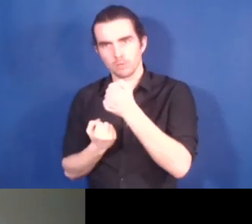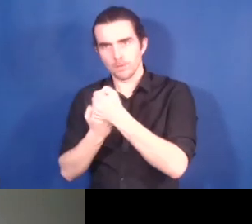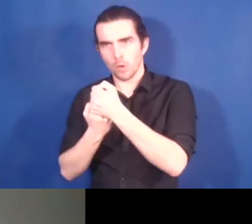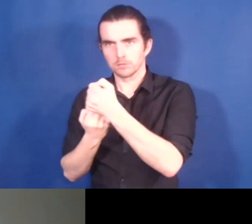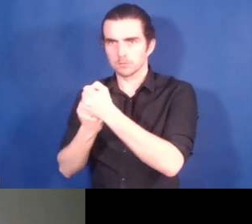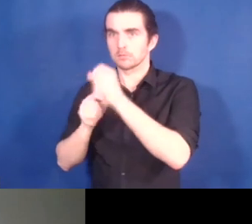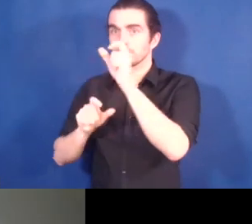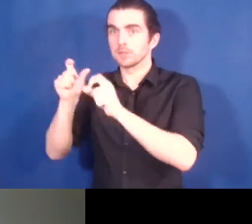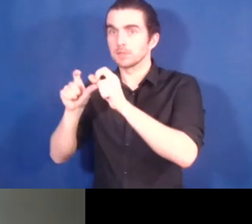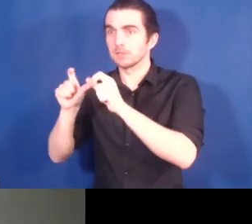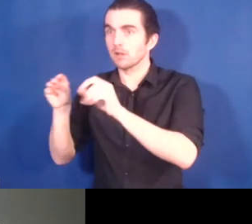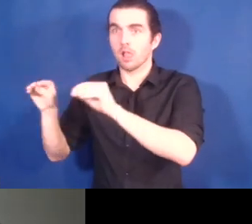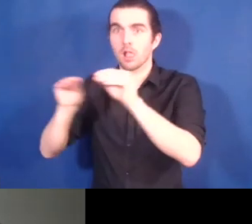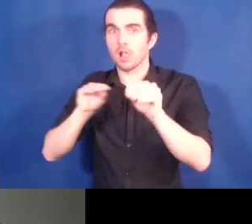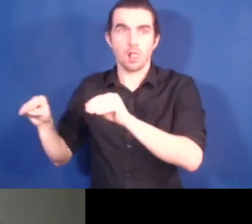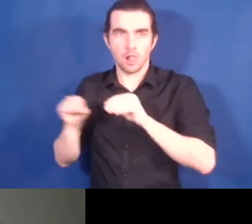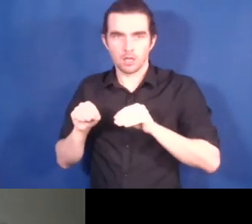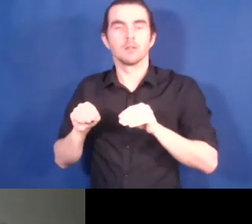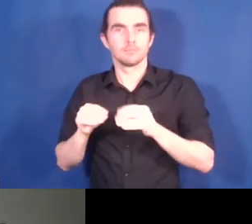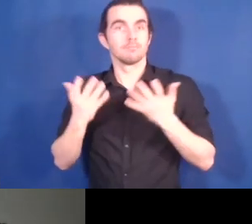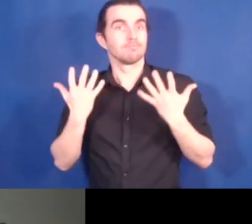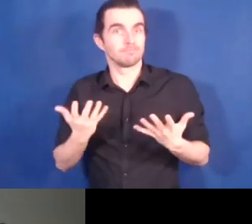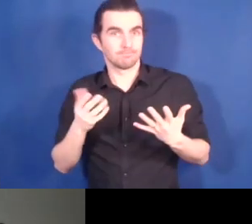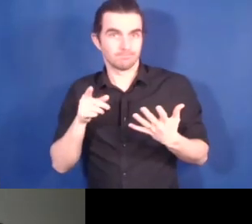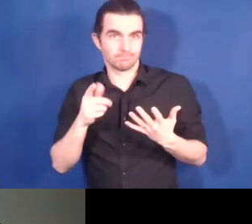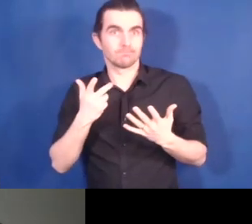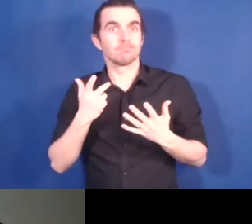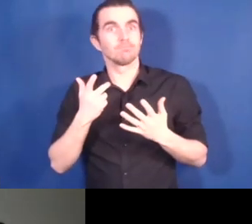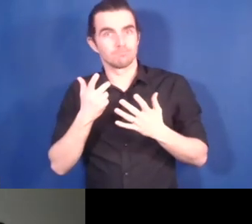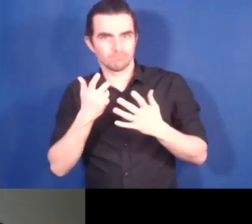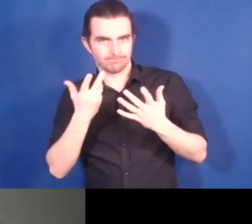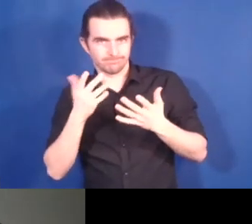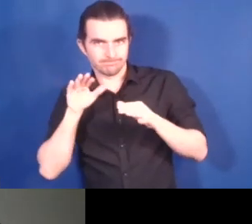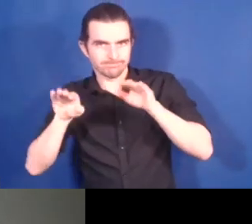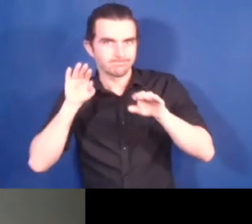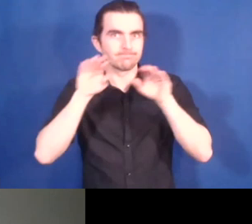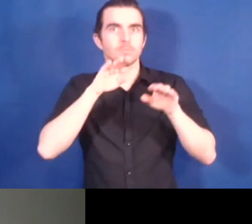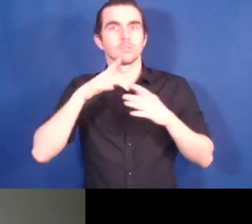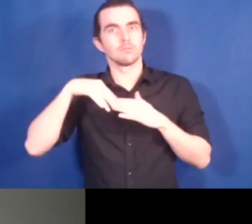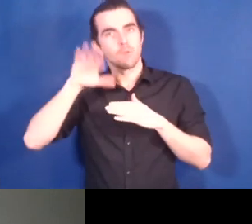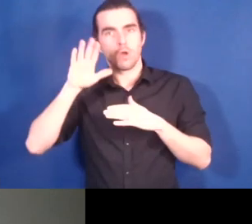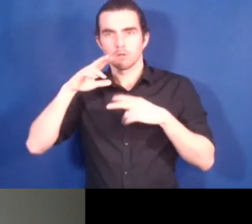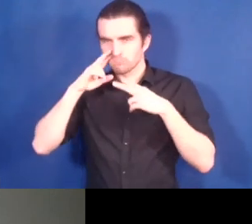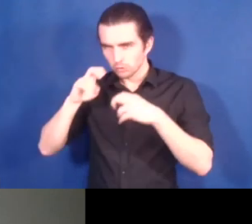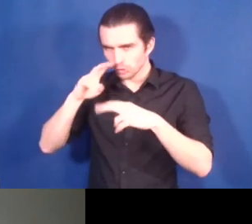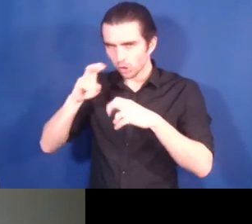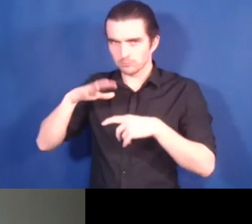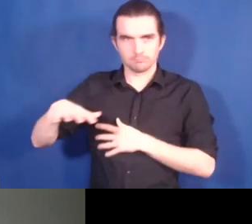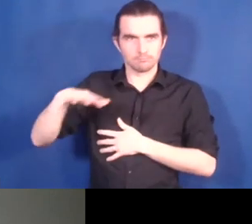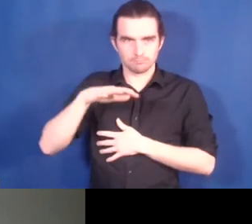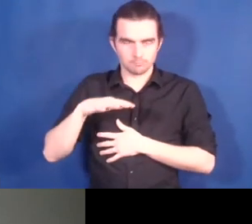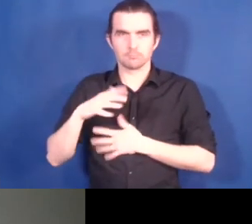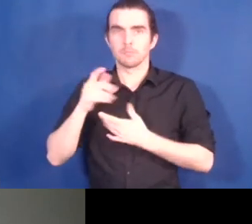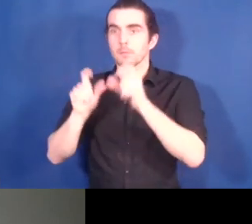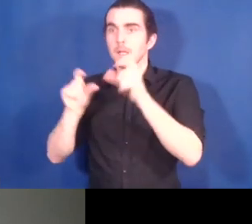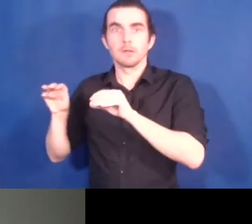cities, I would really encourage people to go back to the webpage from the 2018 High Commissioner's